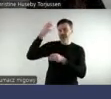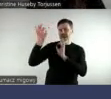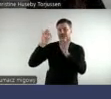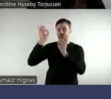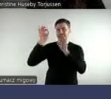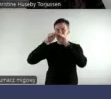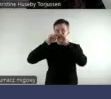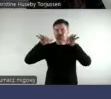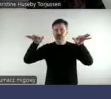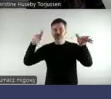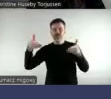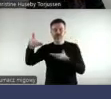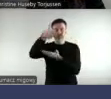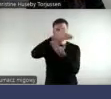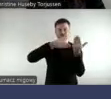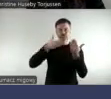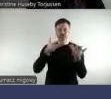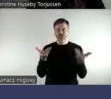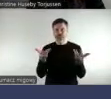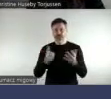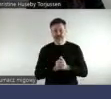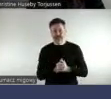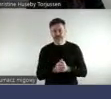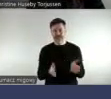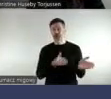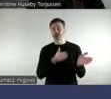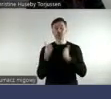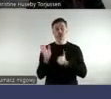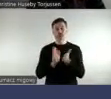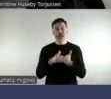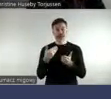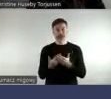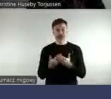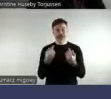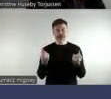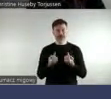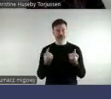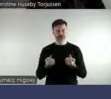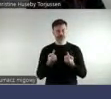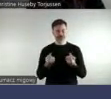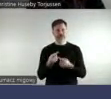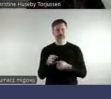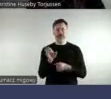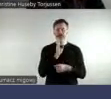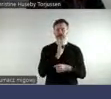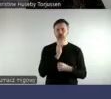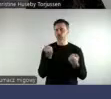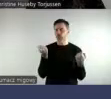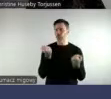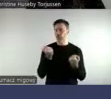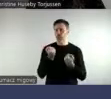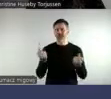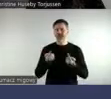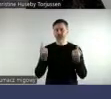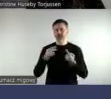Another example on the same extreme weather in 2003. This is a municipality called Nesbyen, a